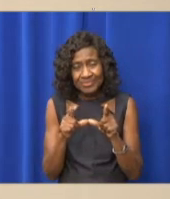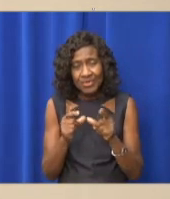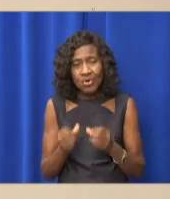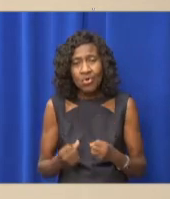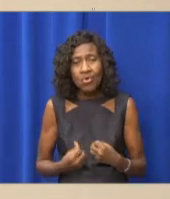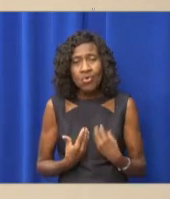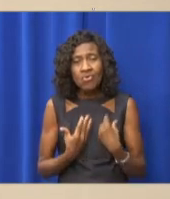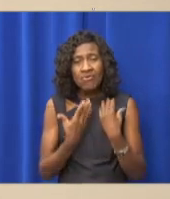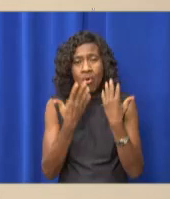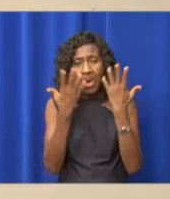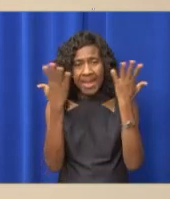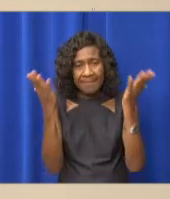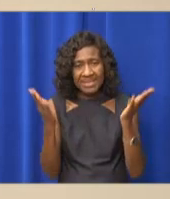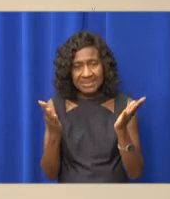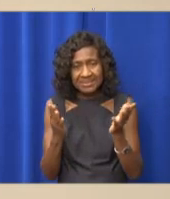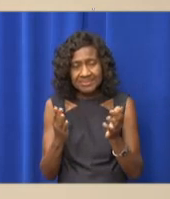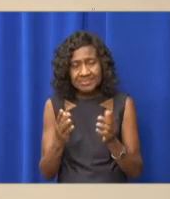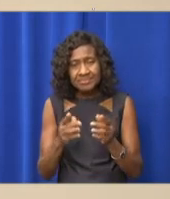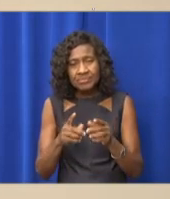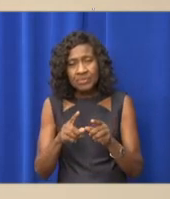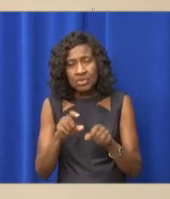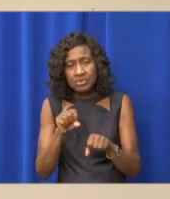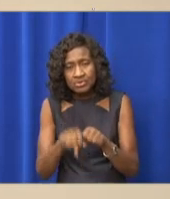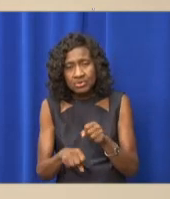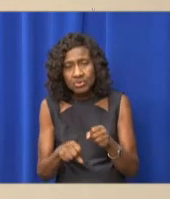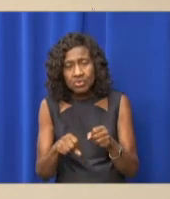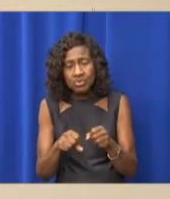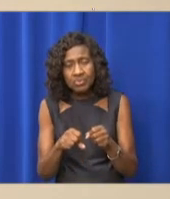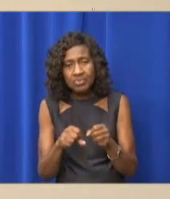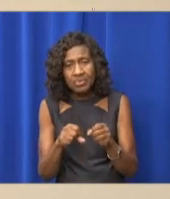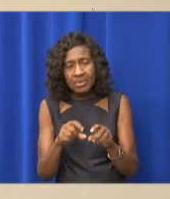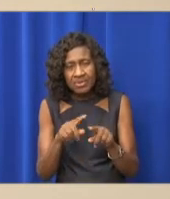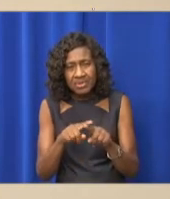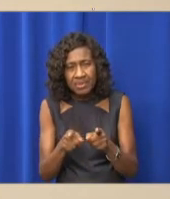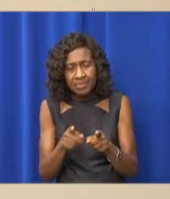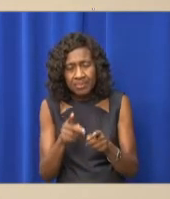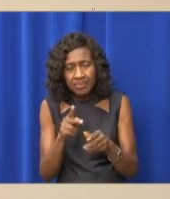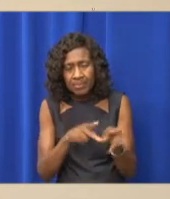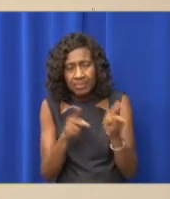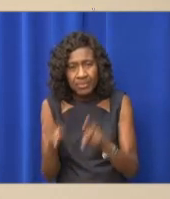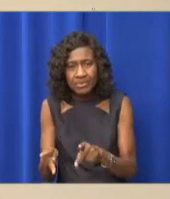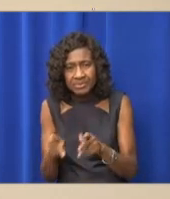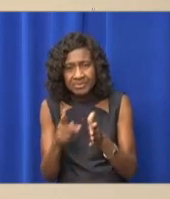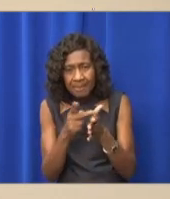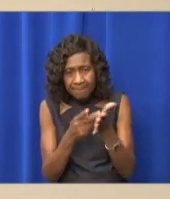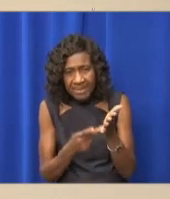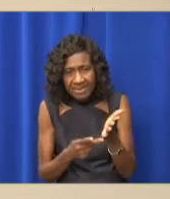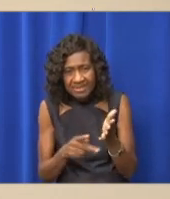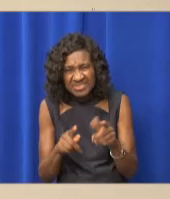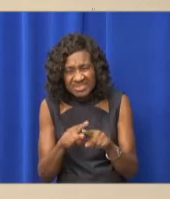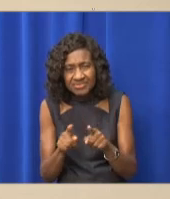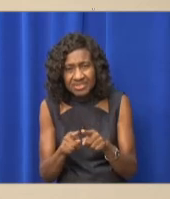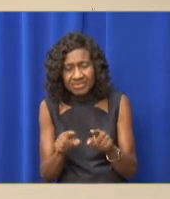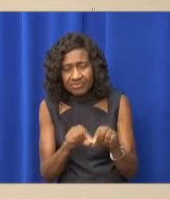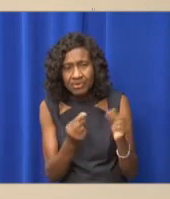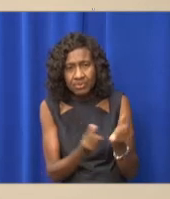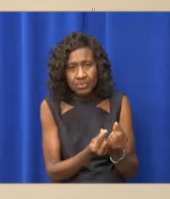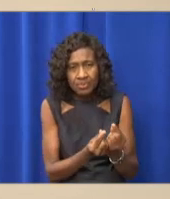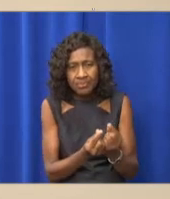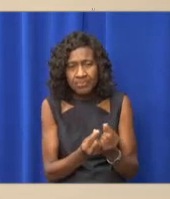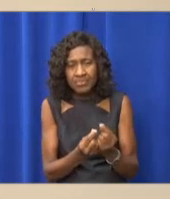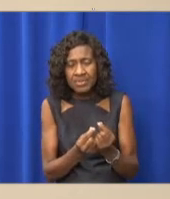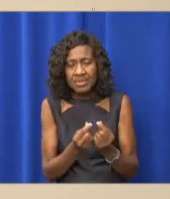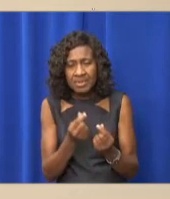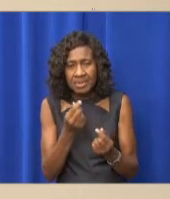more manageable numbers. So we've looked, for instance, at the number of active permits that are out there with respect